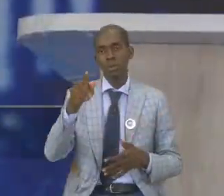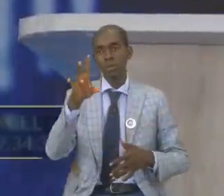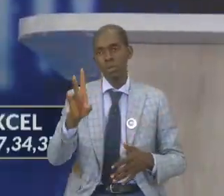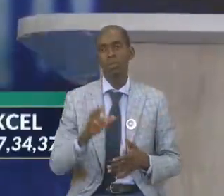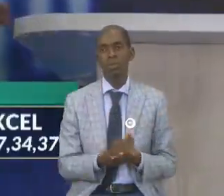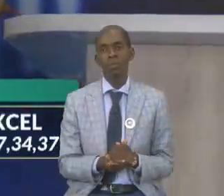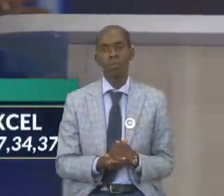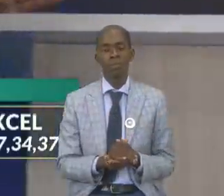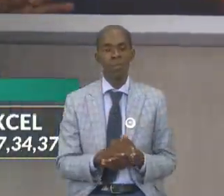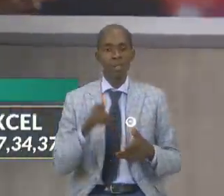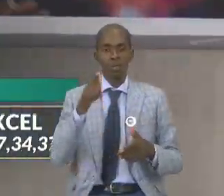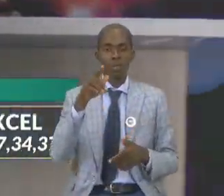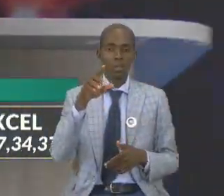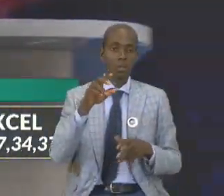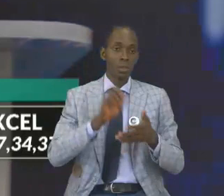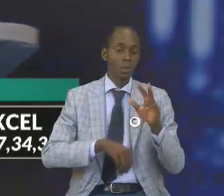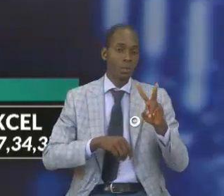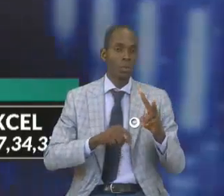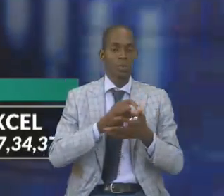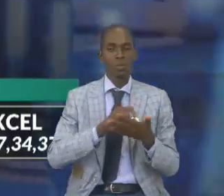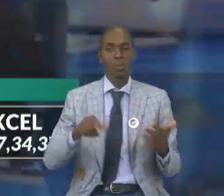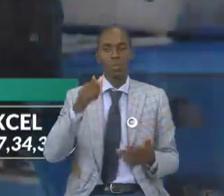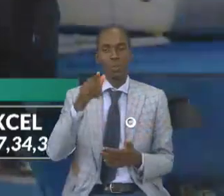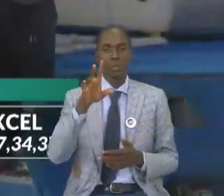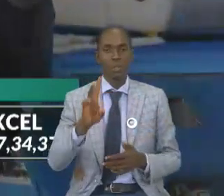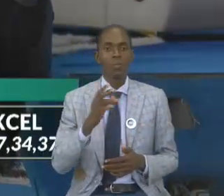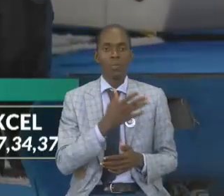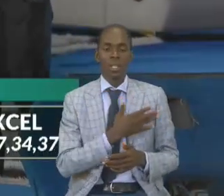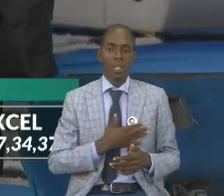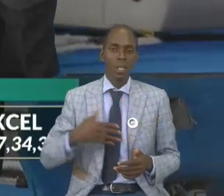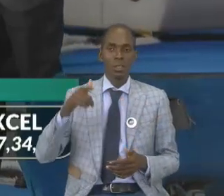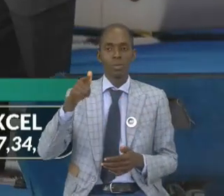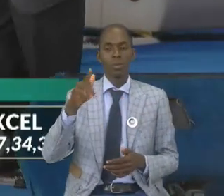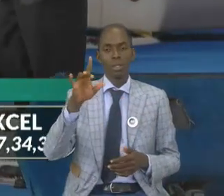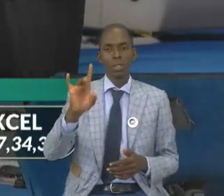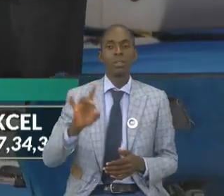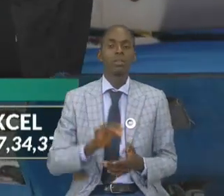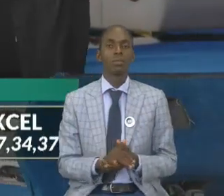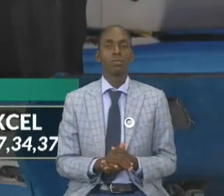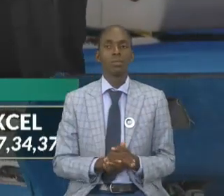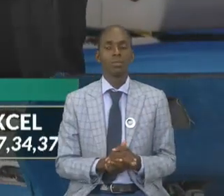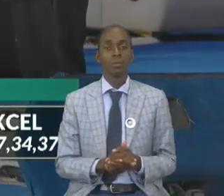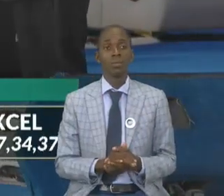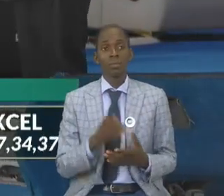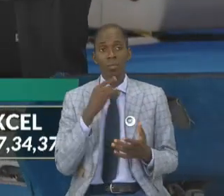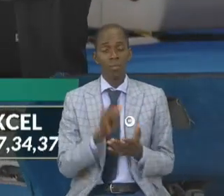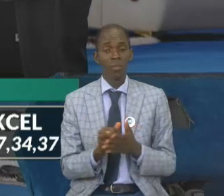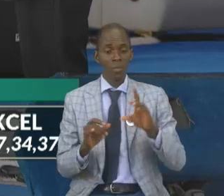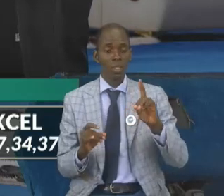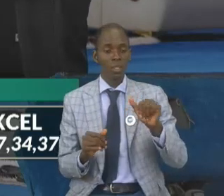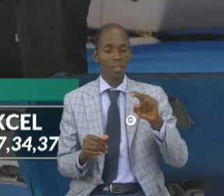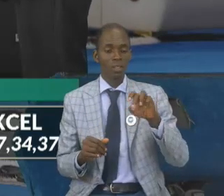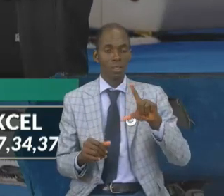and 28. In Daniel chapter 2, reading from verse 27, it said, Daniel